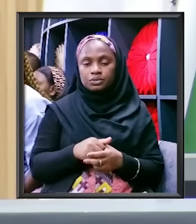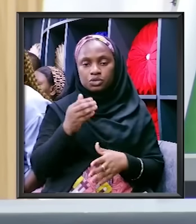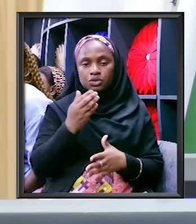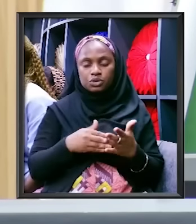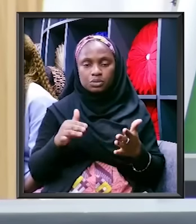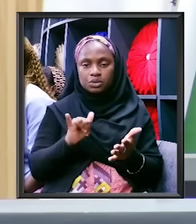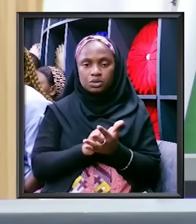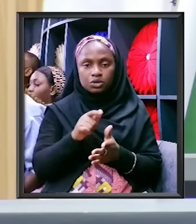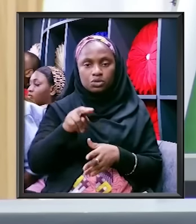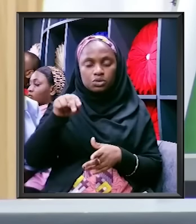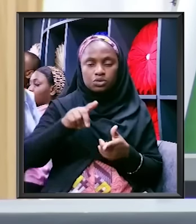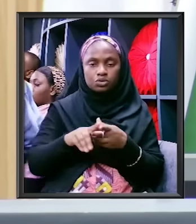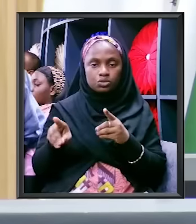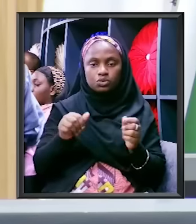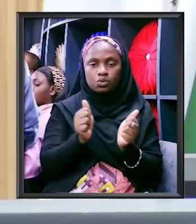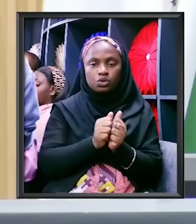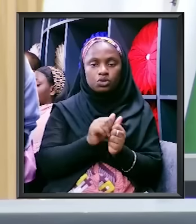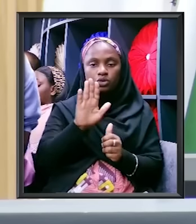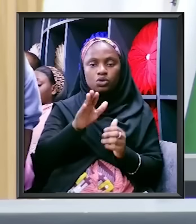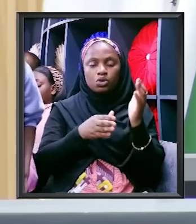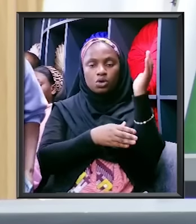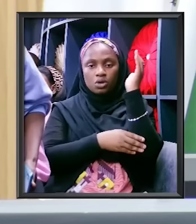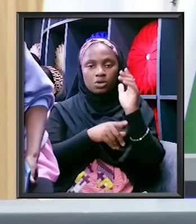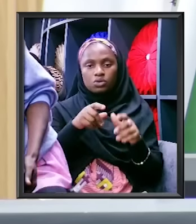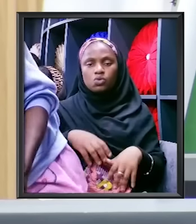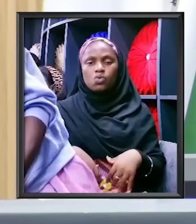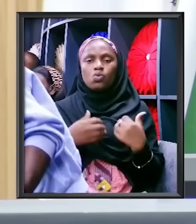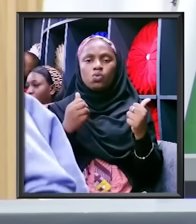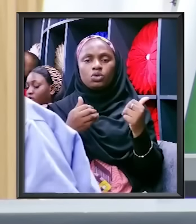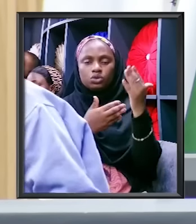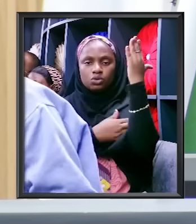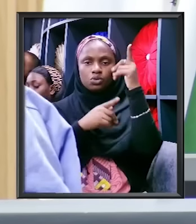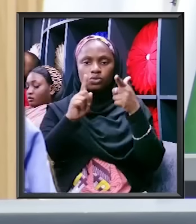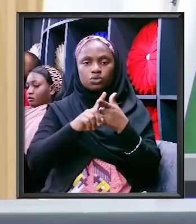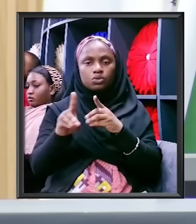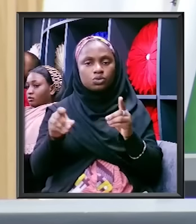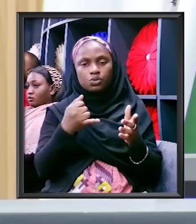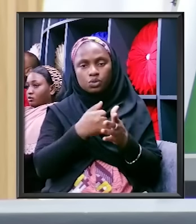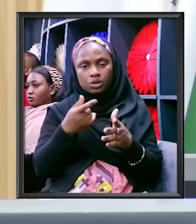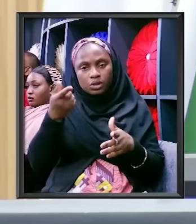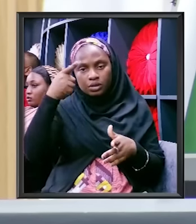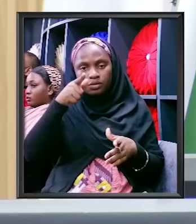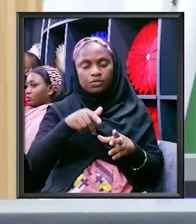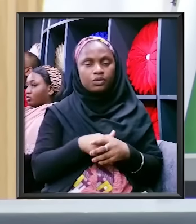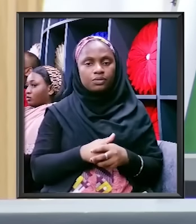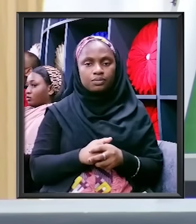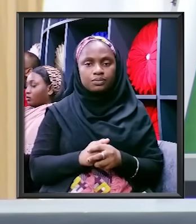Something where you suppose do with your hand. No. You they wish may God do it for you.